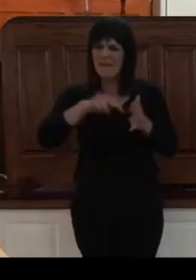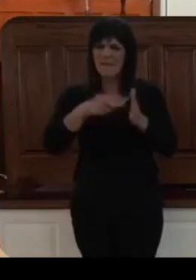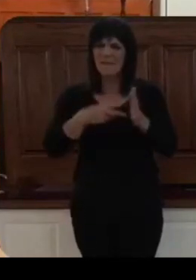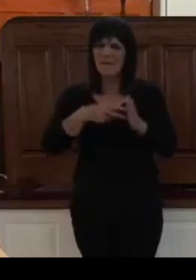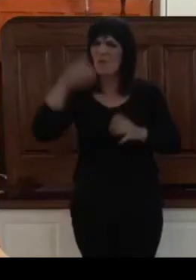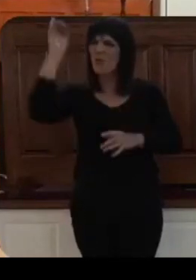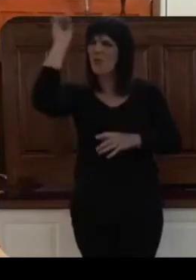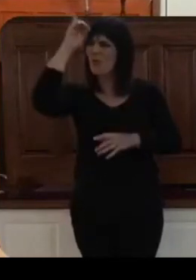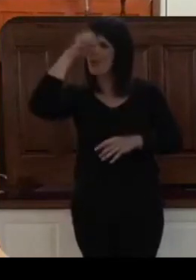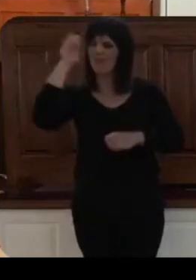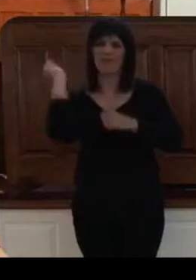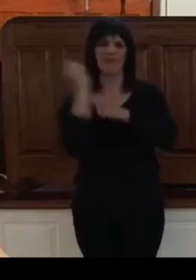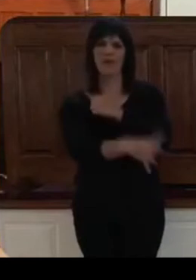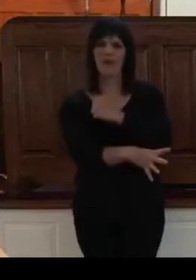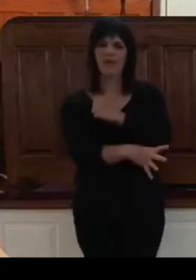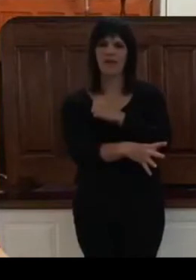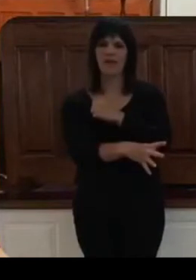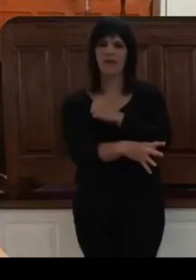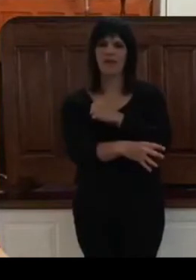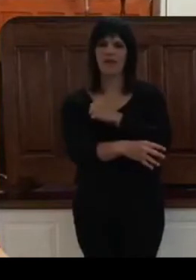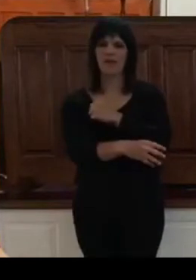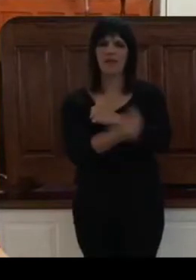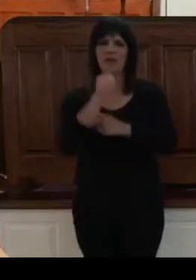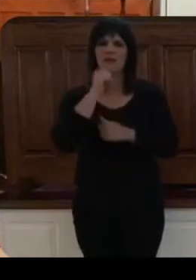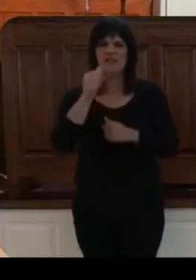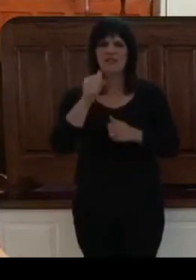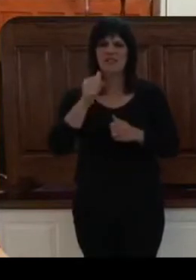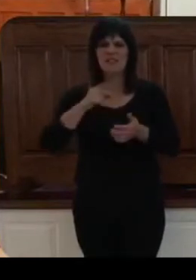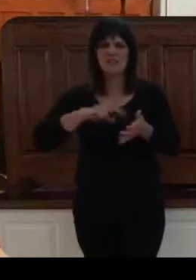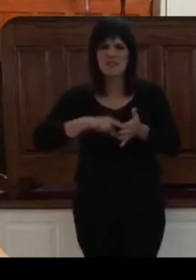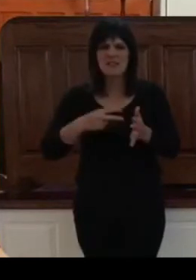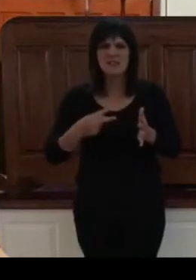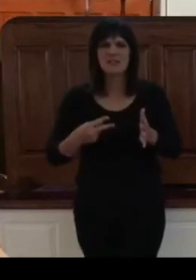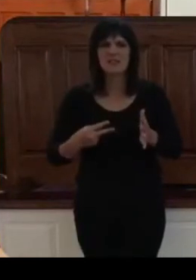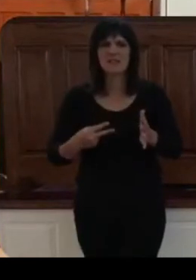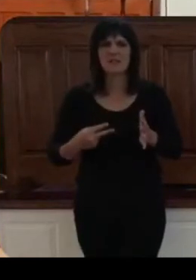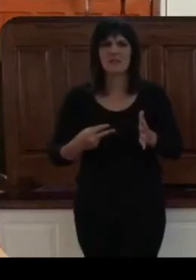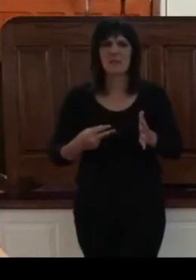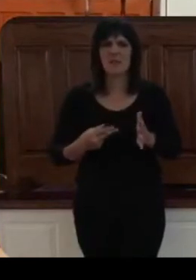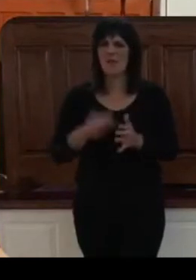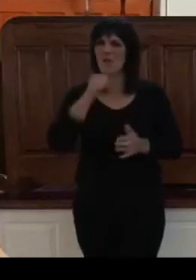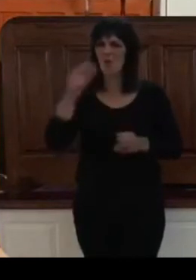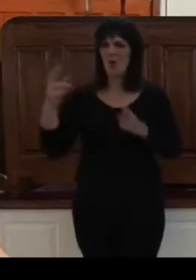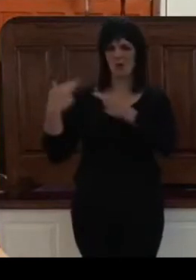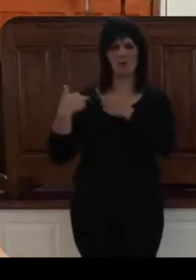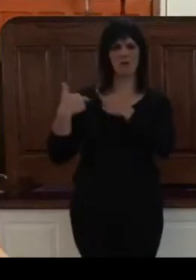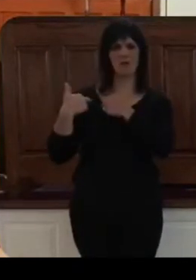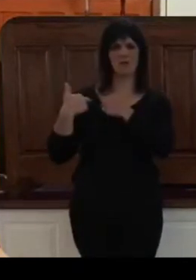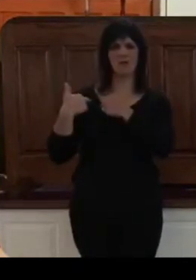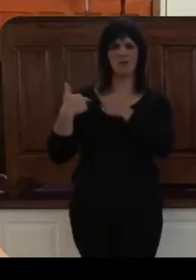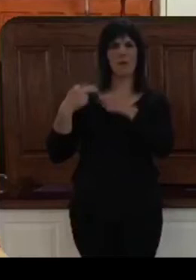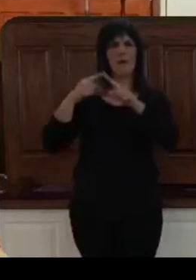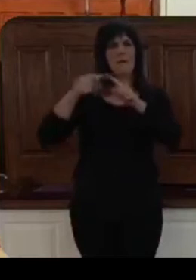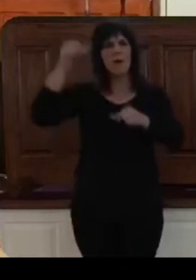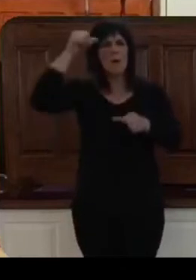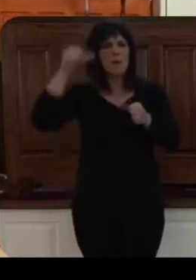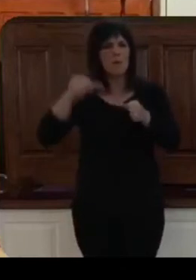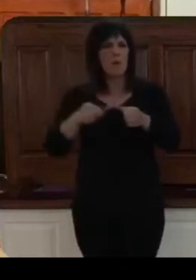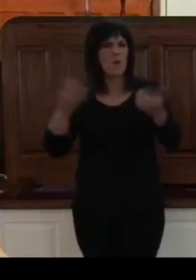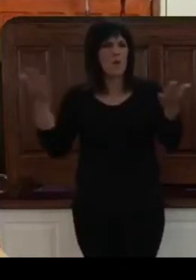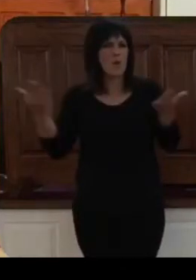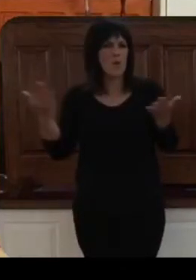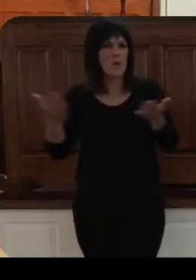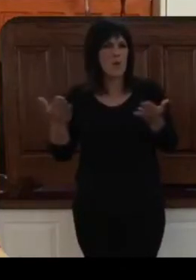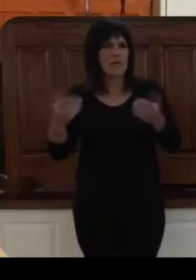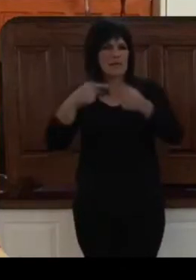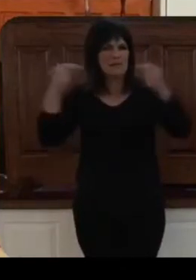window. That doesn't mean we take unnecessary risks, right? We still have responsibilities. But remember, what's the enemy's main